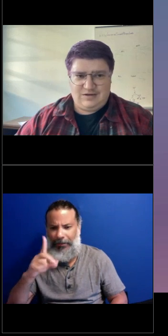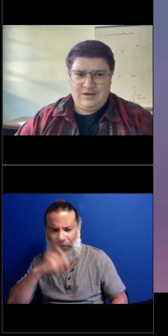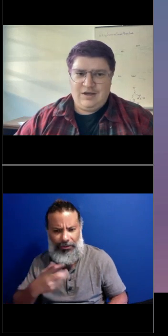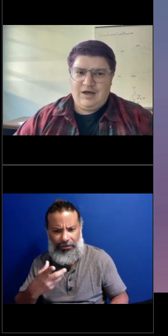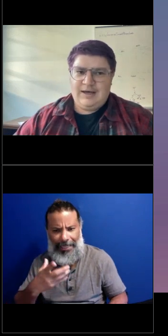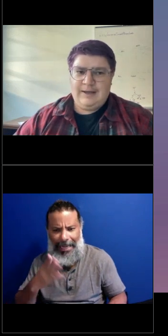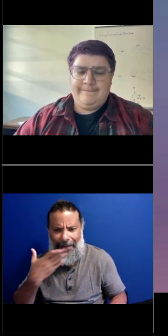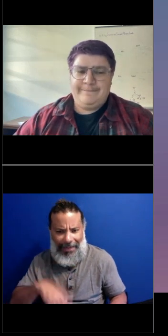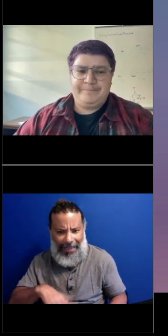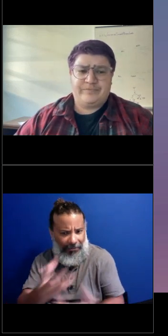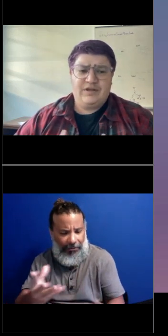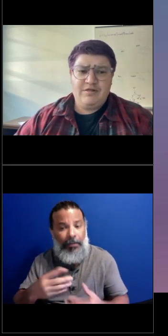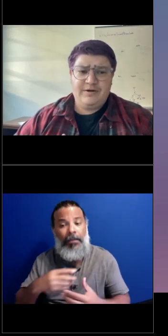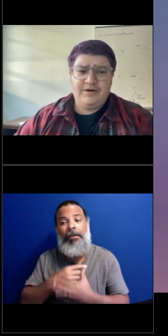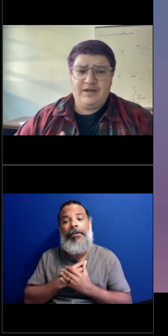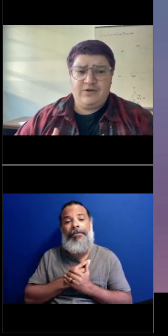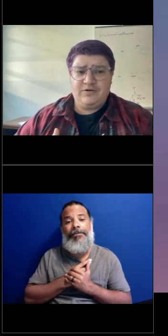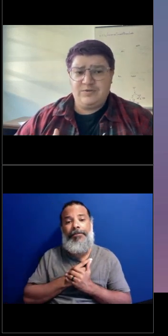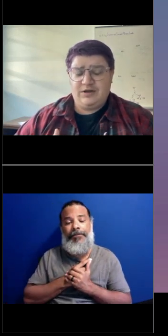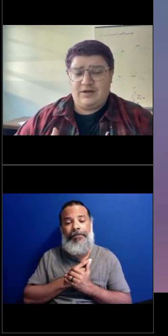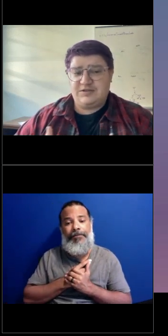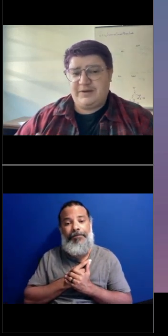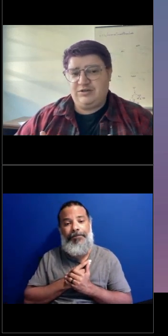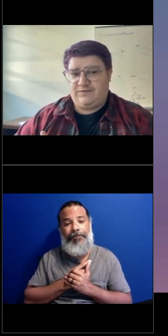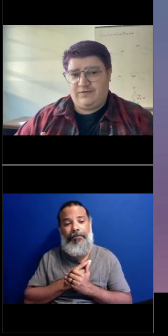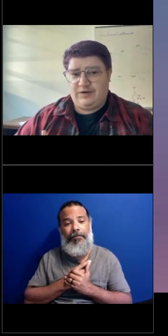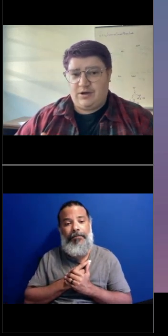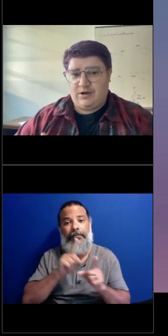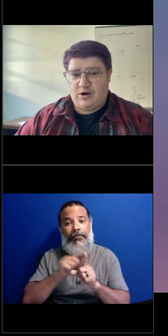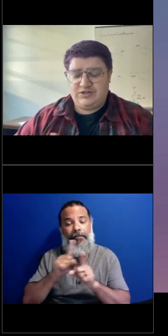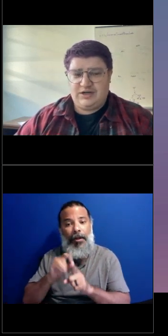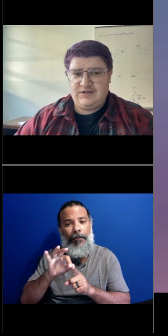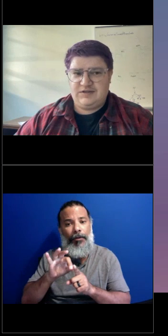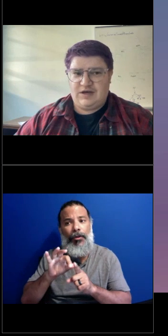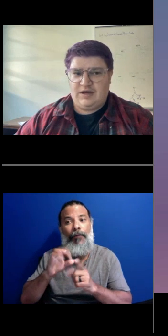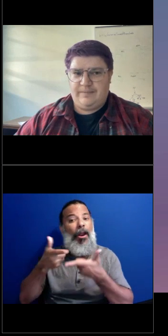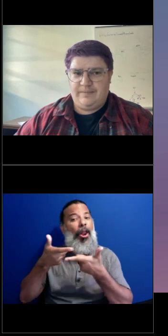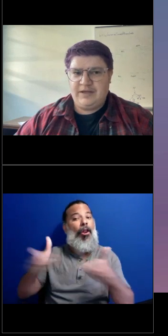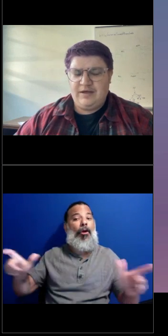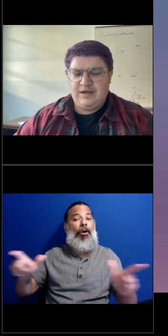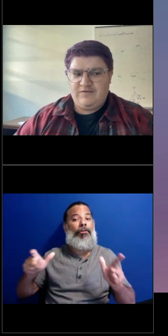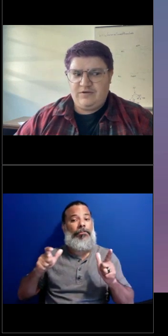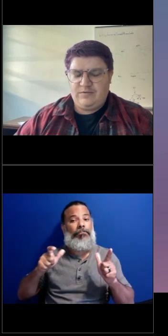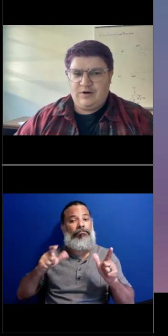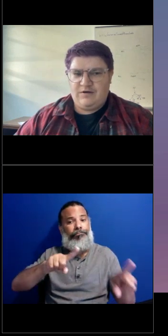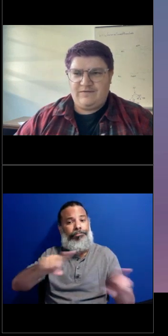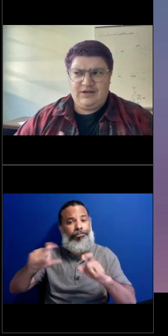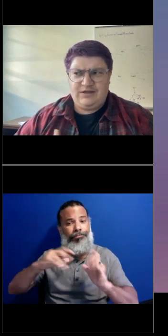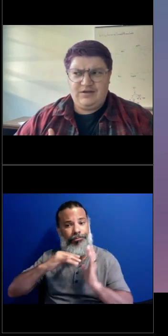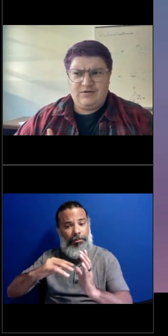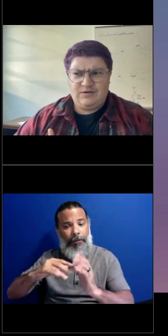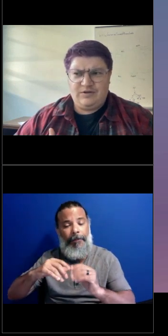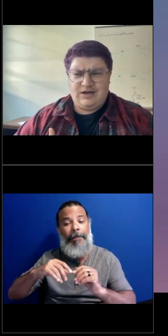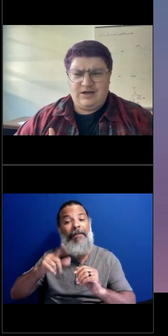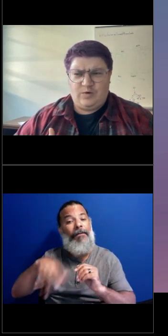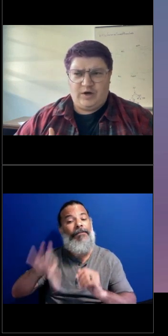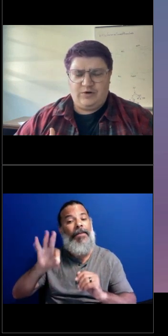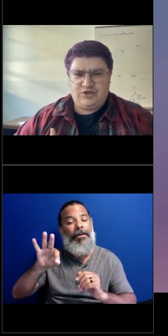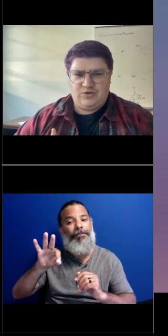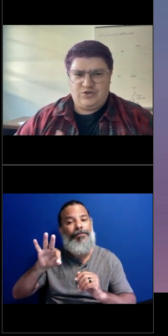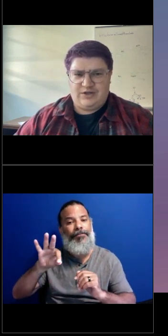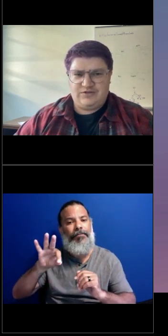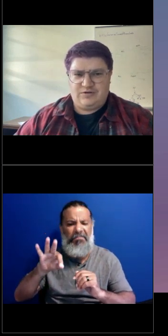bad. Third, if you're doing, especially for very large studies, if you are finding that you're only